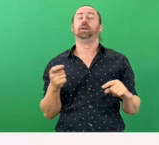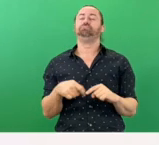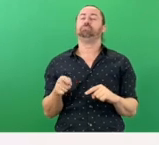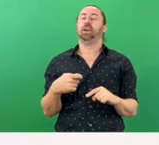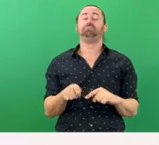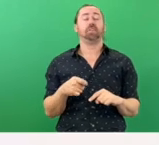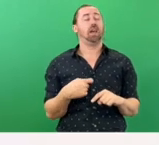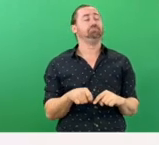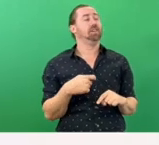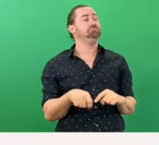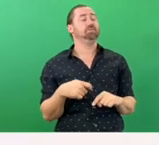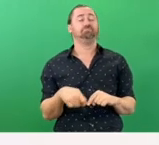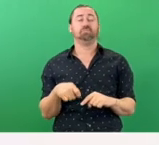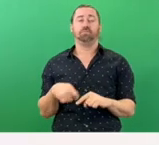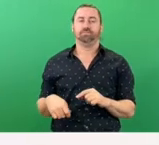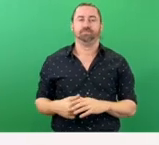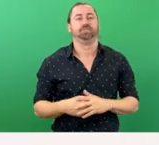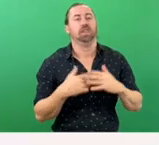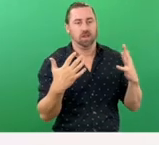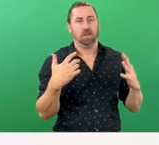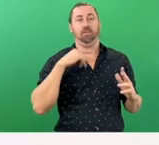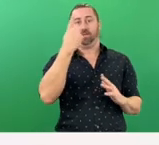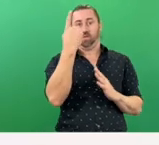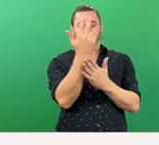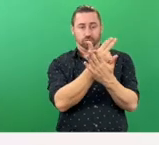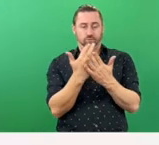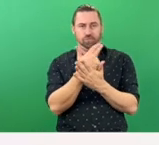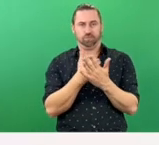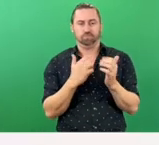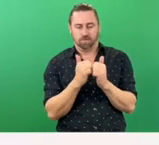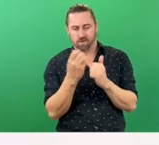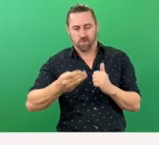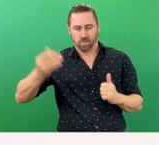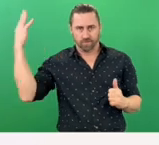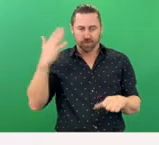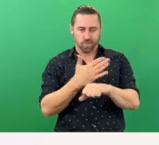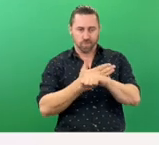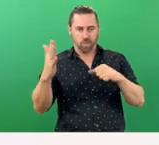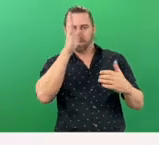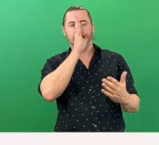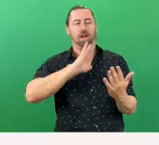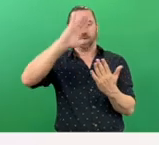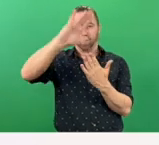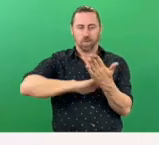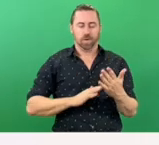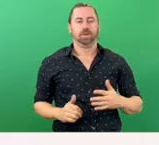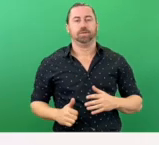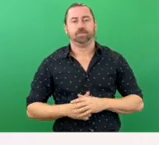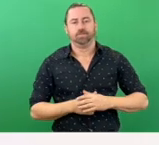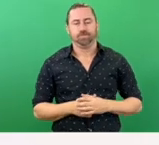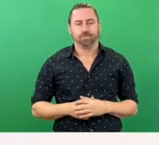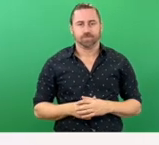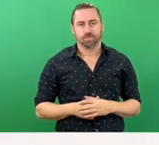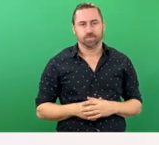pencils. All right. Now, let's move on to the very first drawing. Okay, I'm going to get a fresh sheet of paper, and then we're going to begin by drawing the